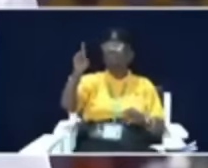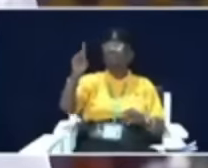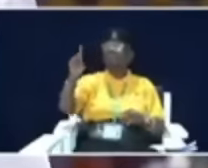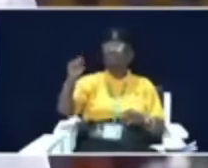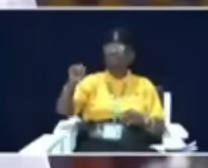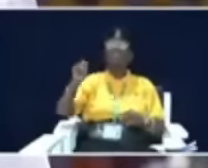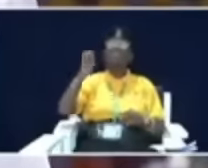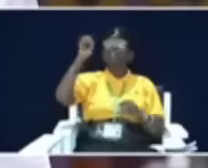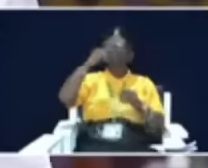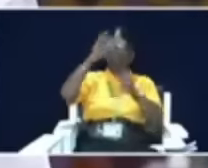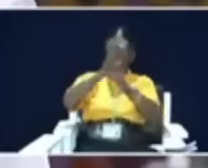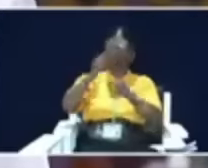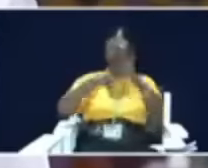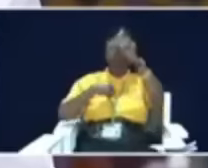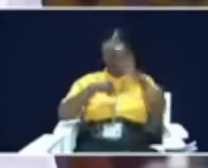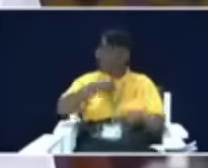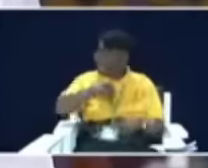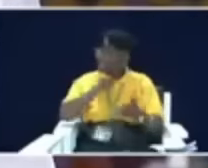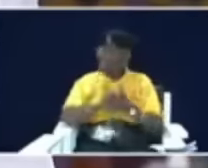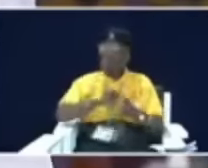I believed him.